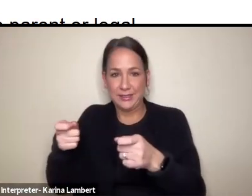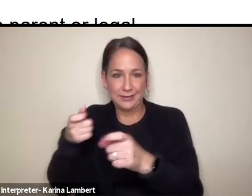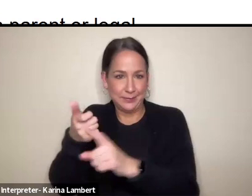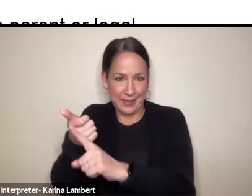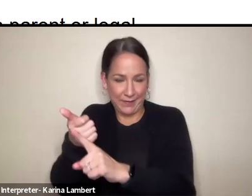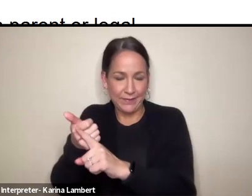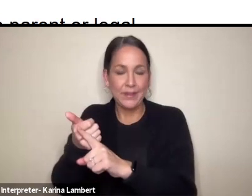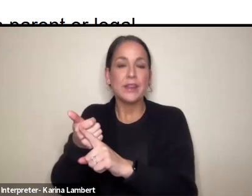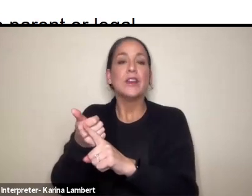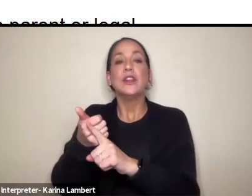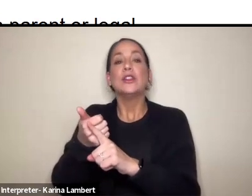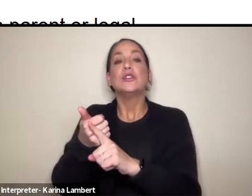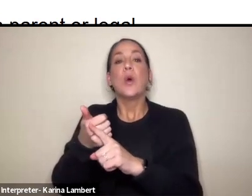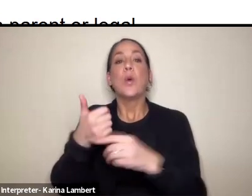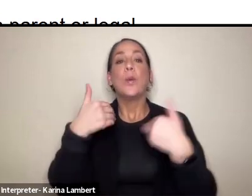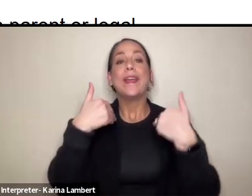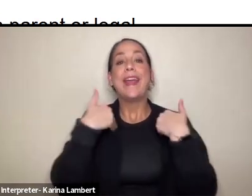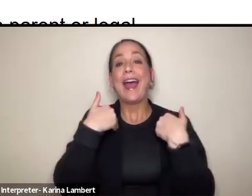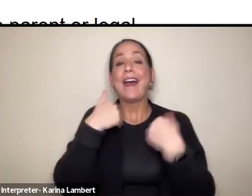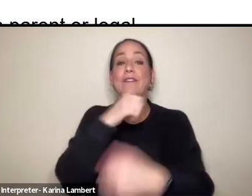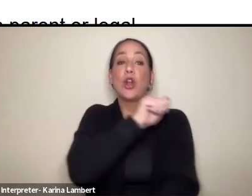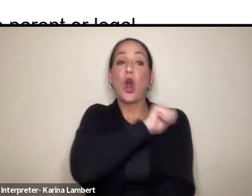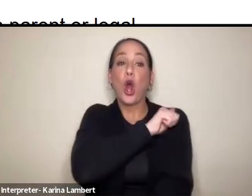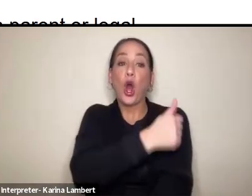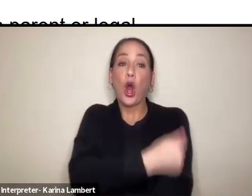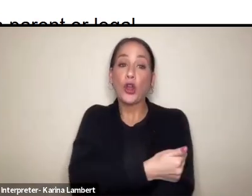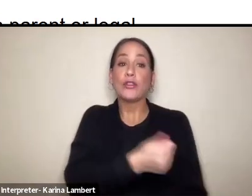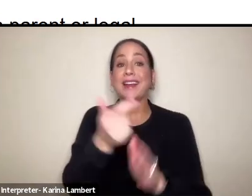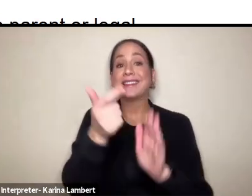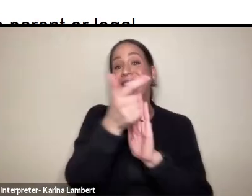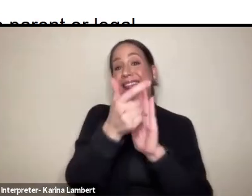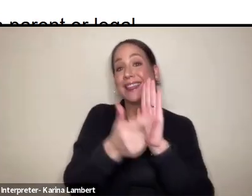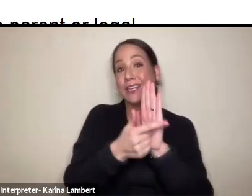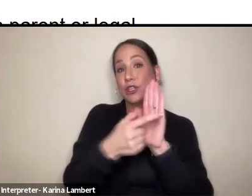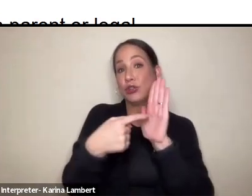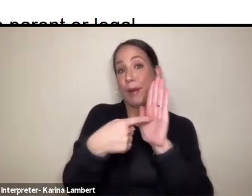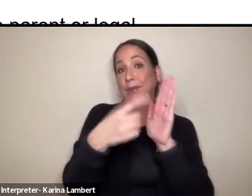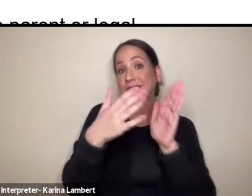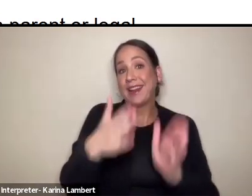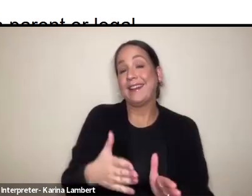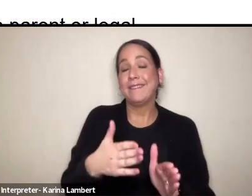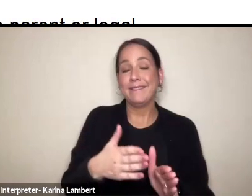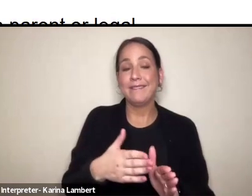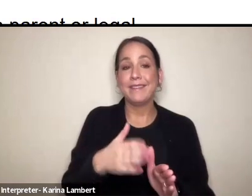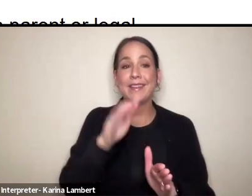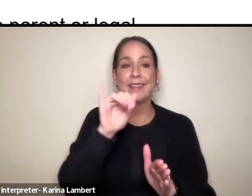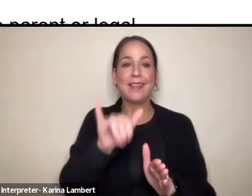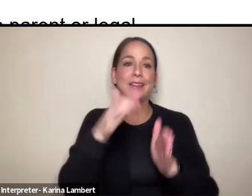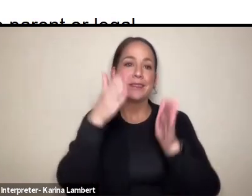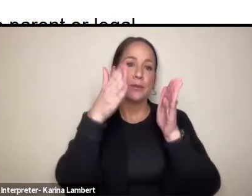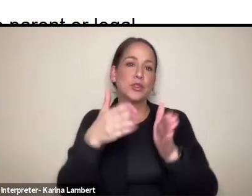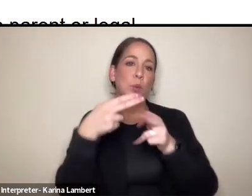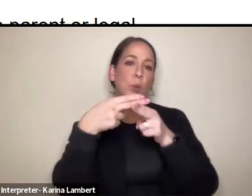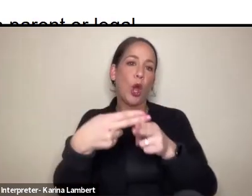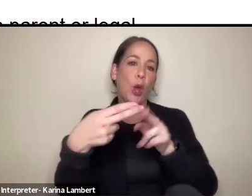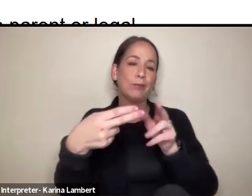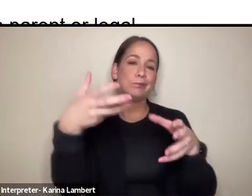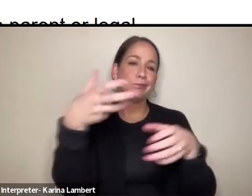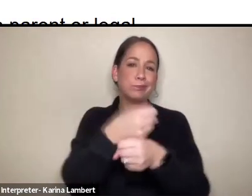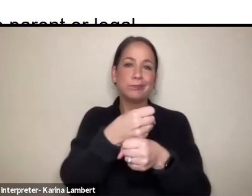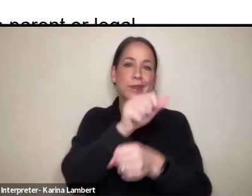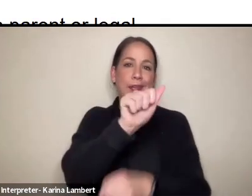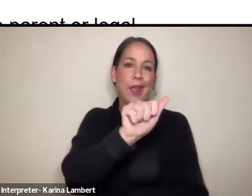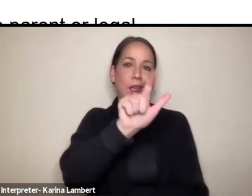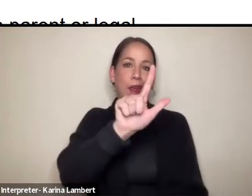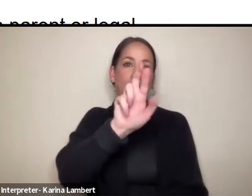we have what we call the authorized legal representative. That's what we call the ALR. And this is